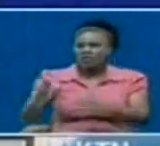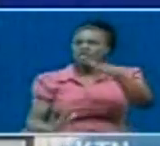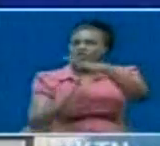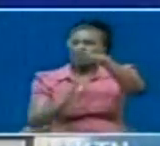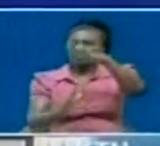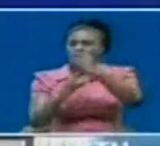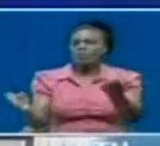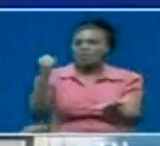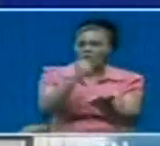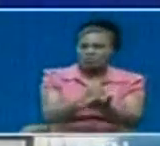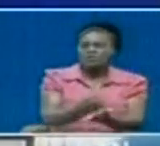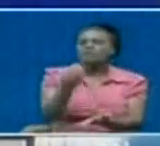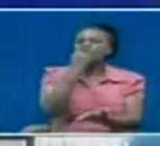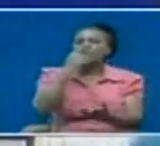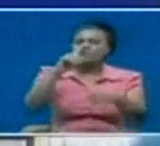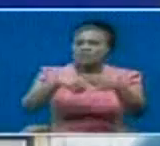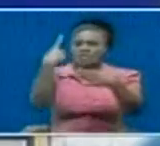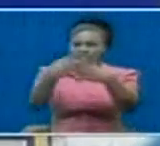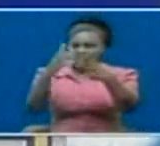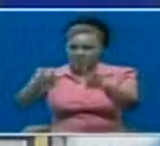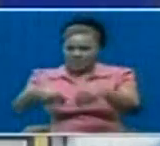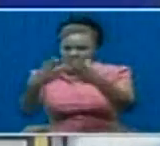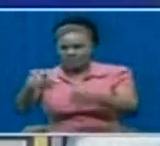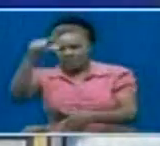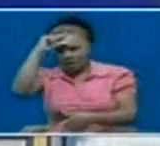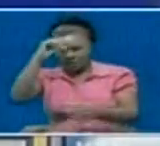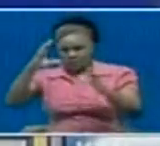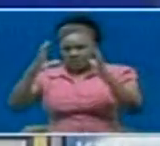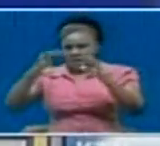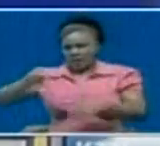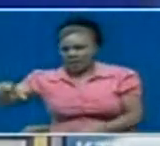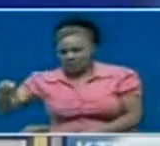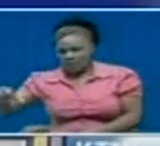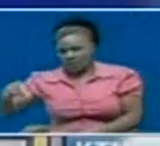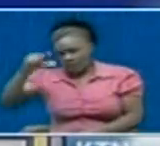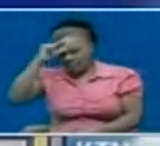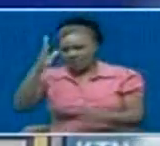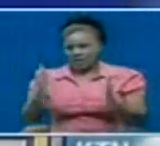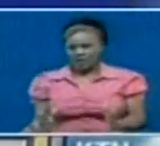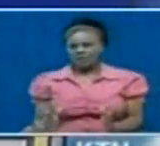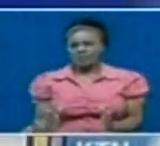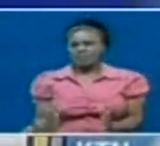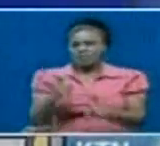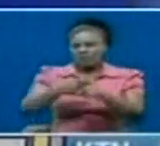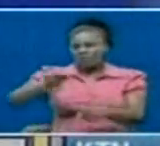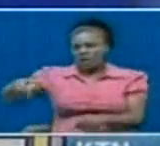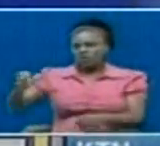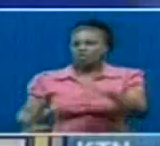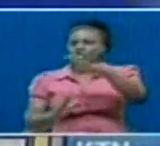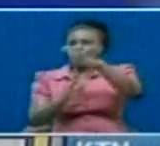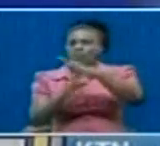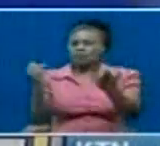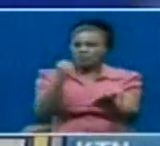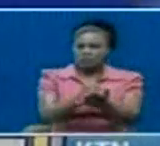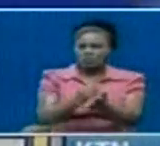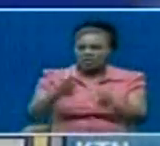headquarters, where the food will be distributed by the county governments, governors from the county headquarters to the needy